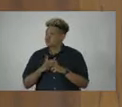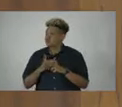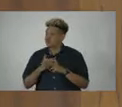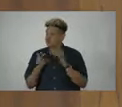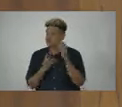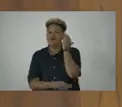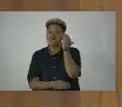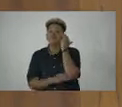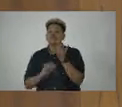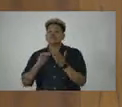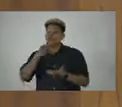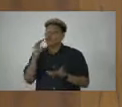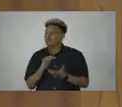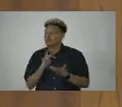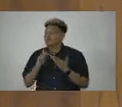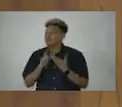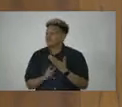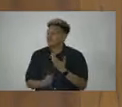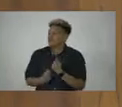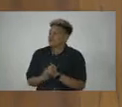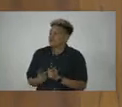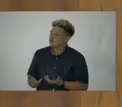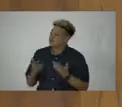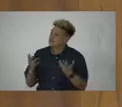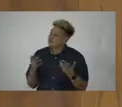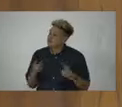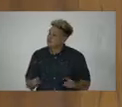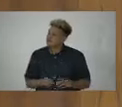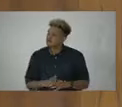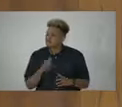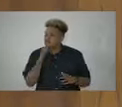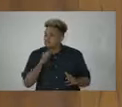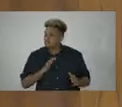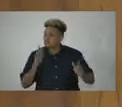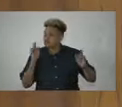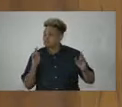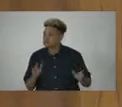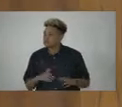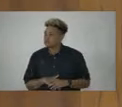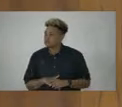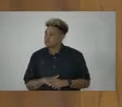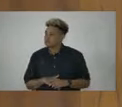poverty alleviation program. Madam Speaker,